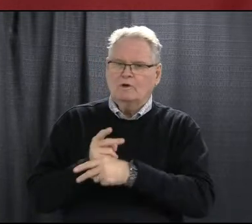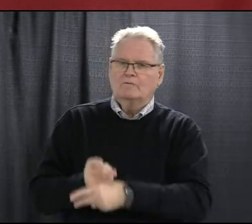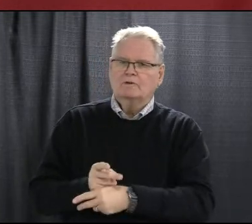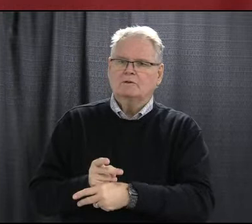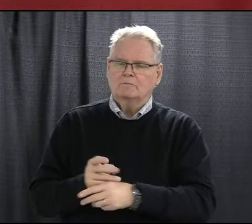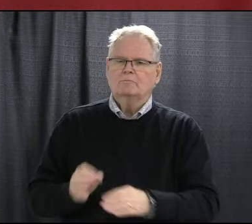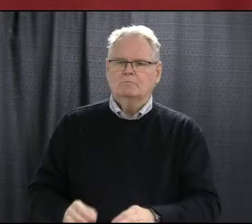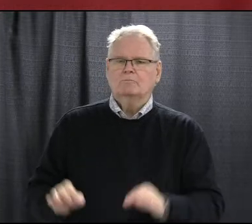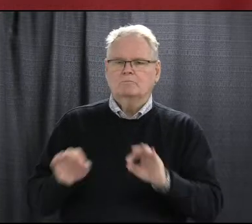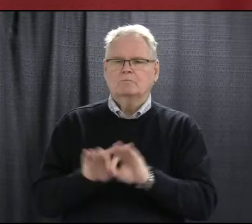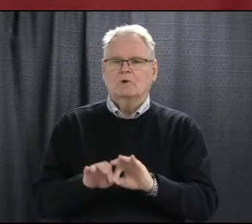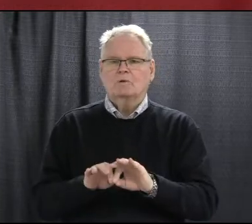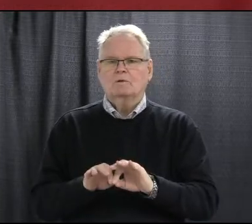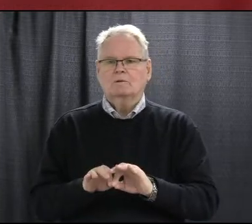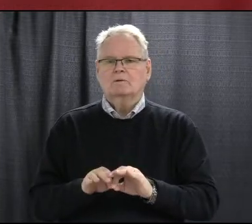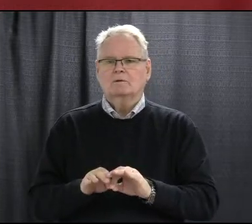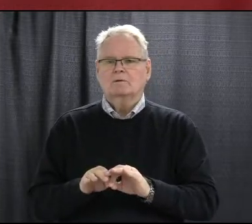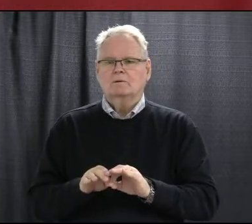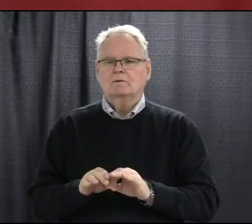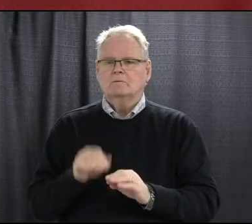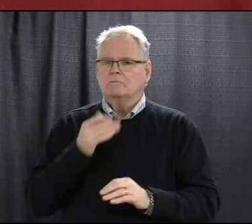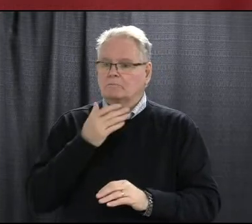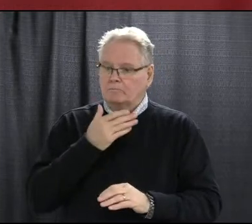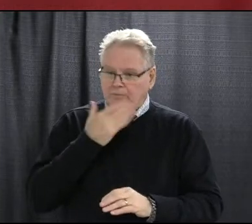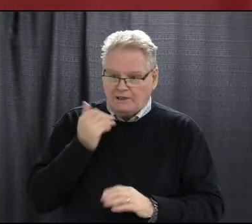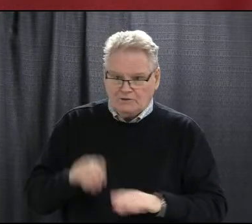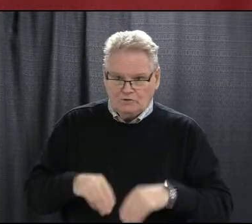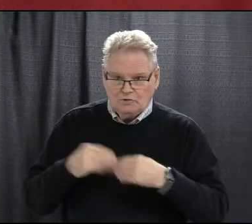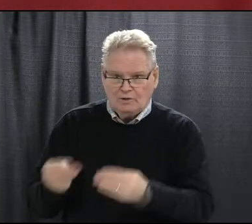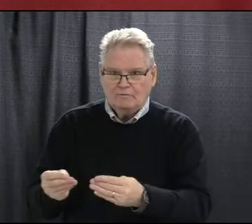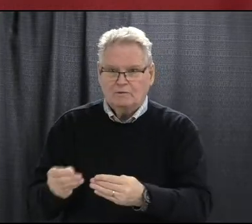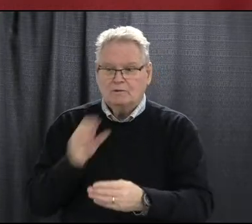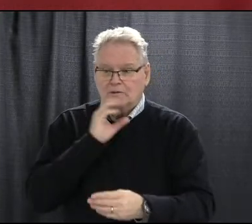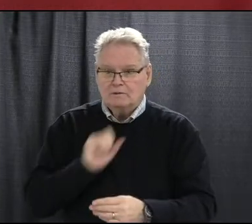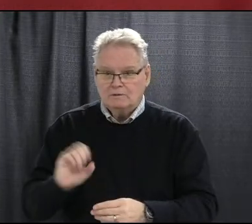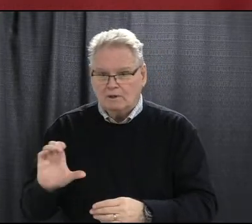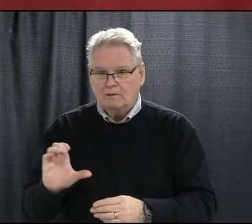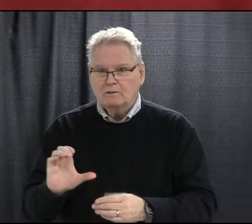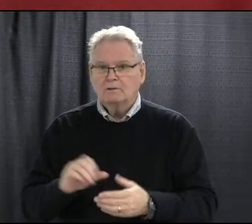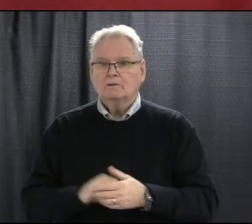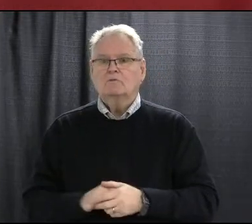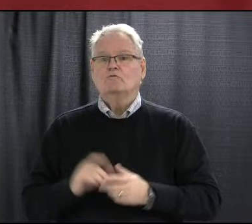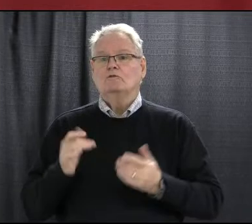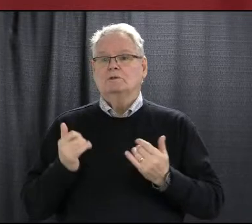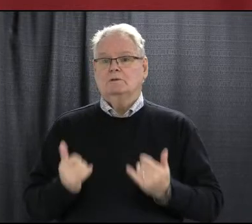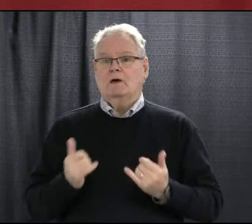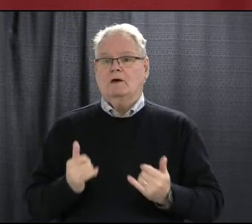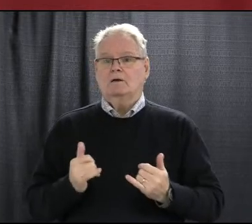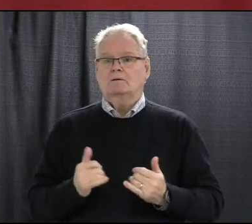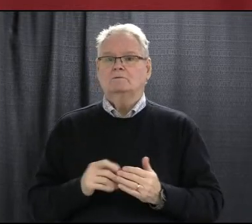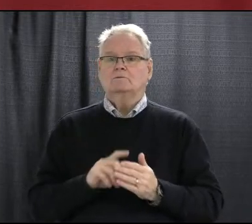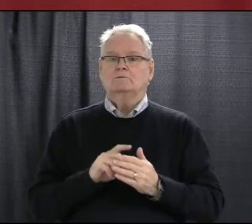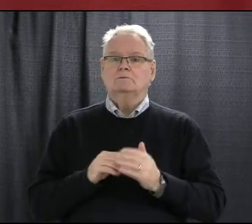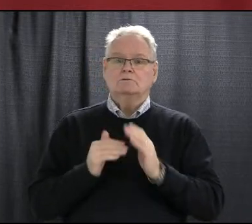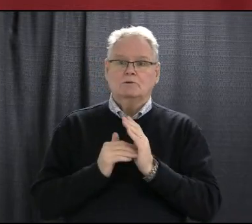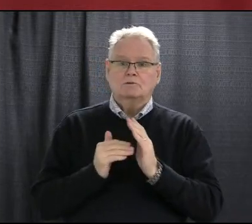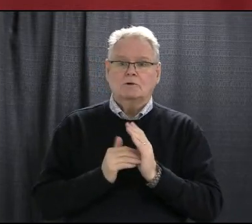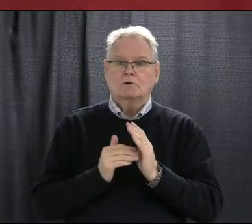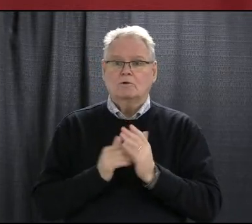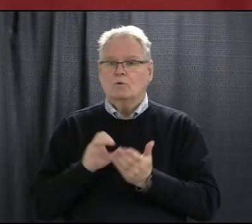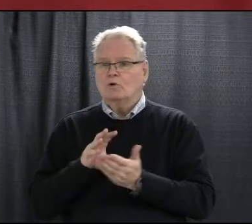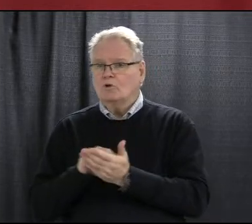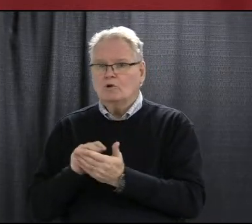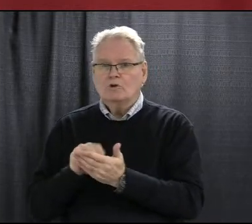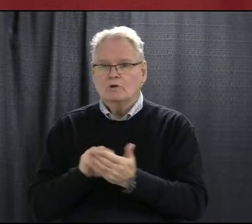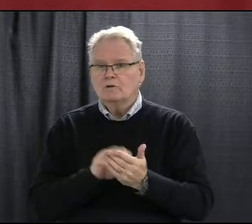care possible to our whole population. Currently, as Minister said, internal medicine trained physicians need to leave the province to train in geriatric